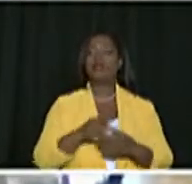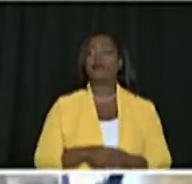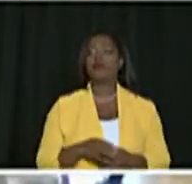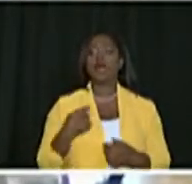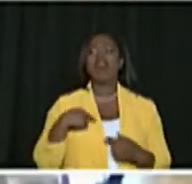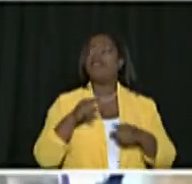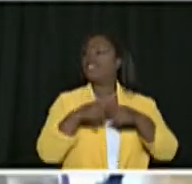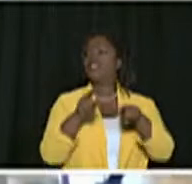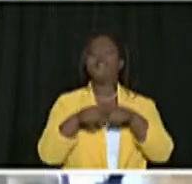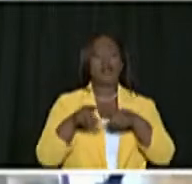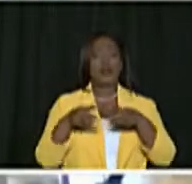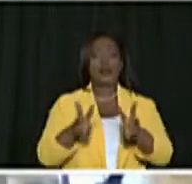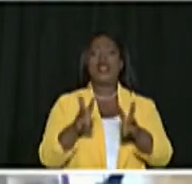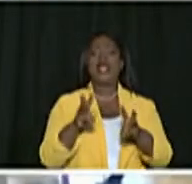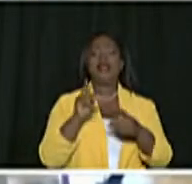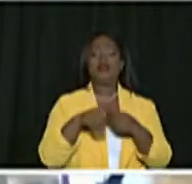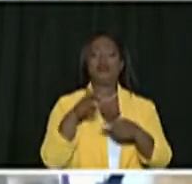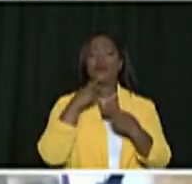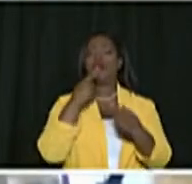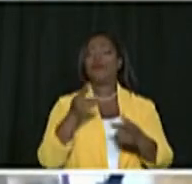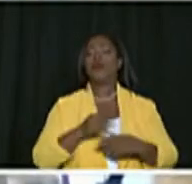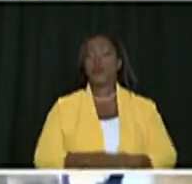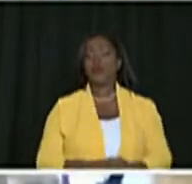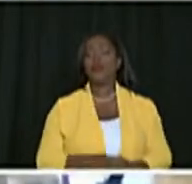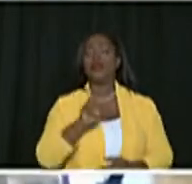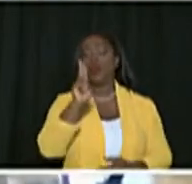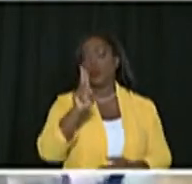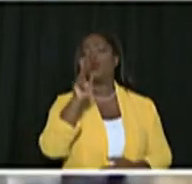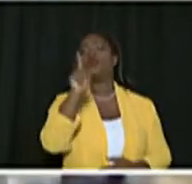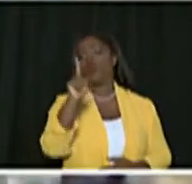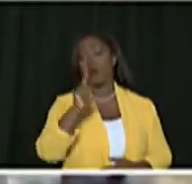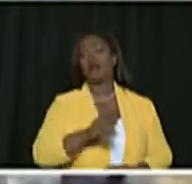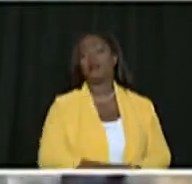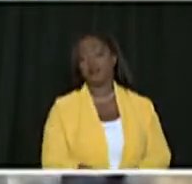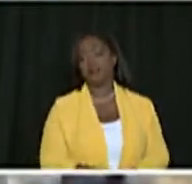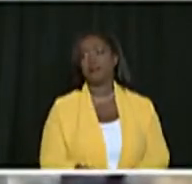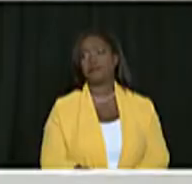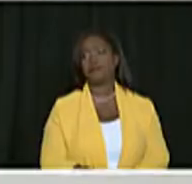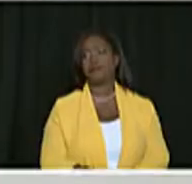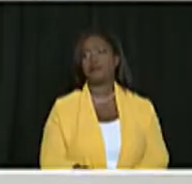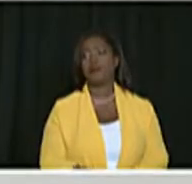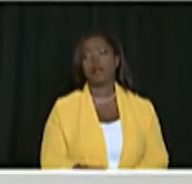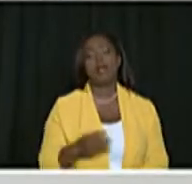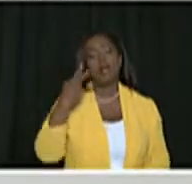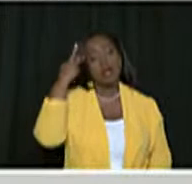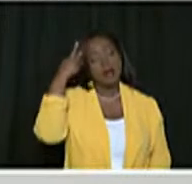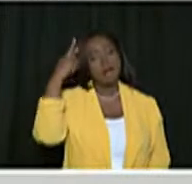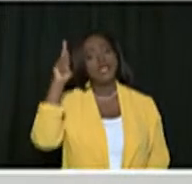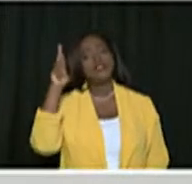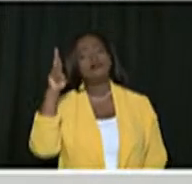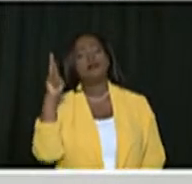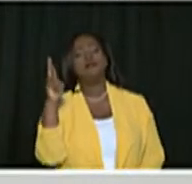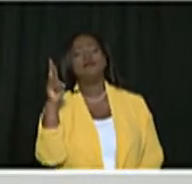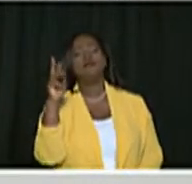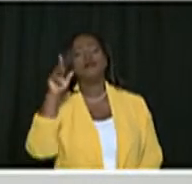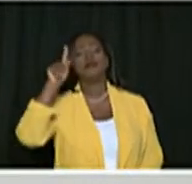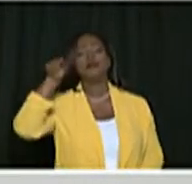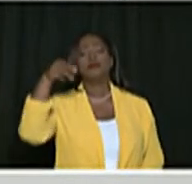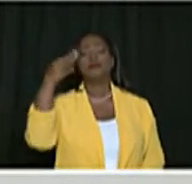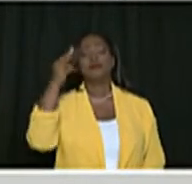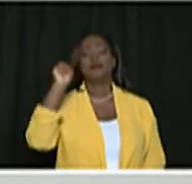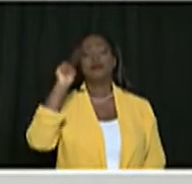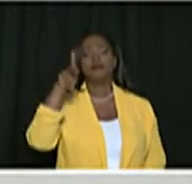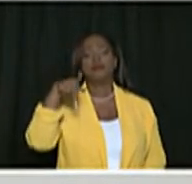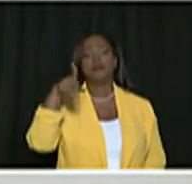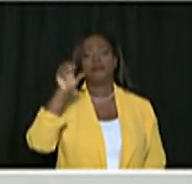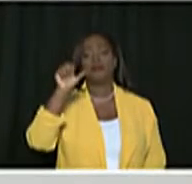of reporting. One of them can be applied. Thanks, Mr. Williams. Mr. Thompson, what are we seeing in terms of the numbers